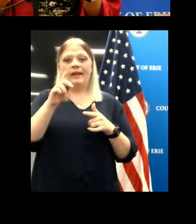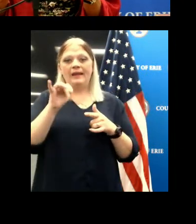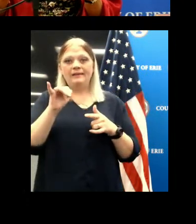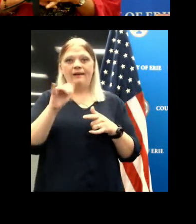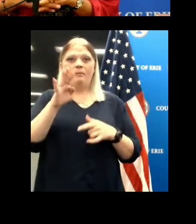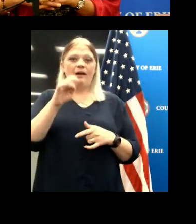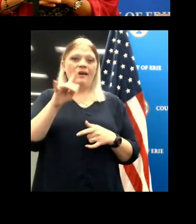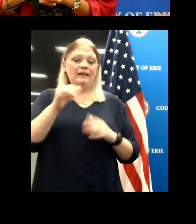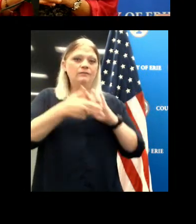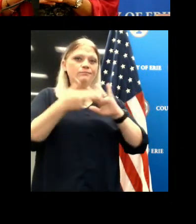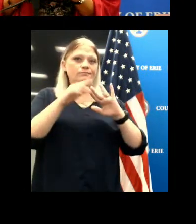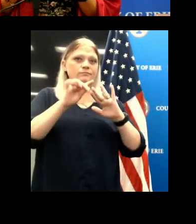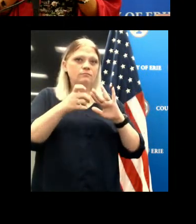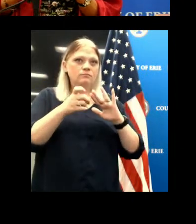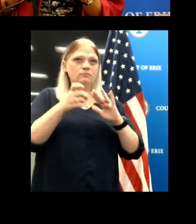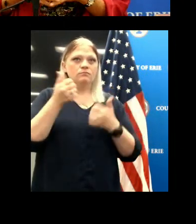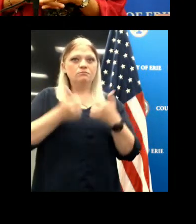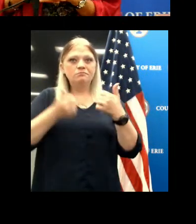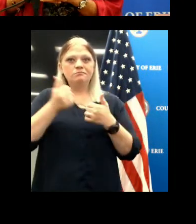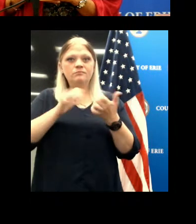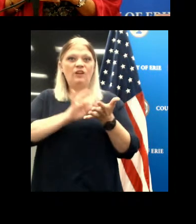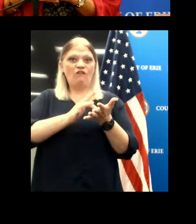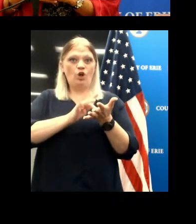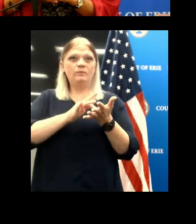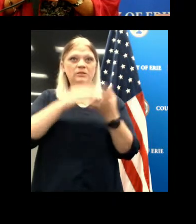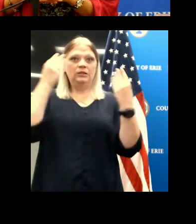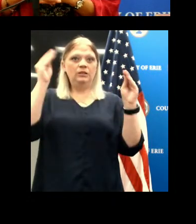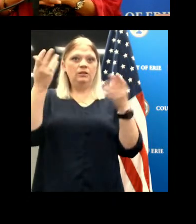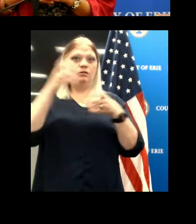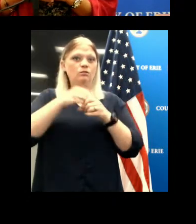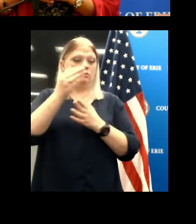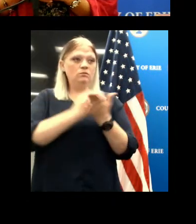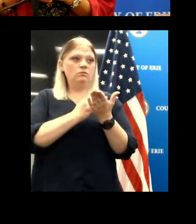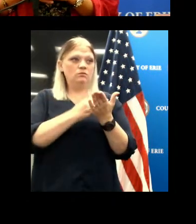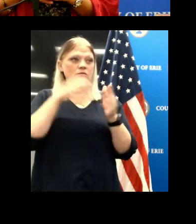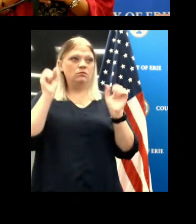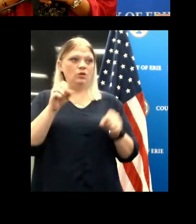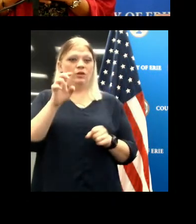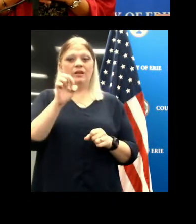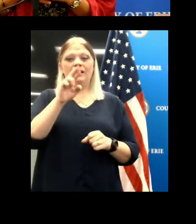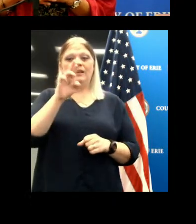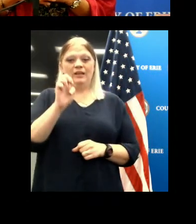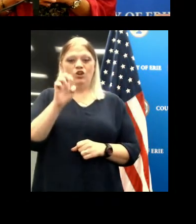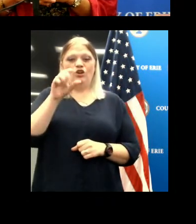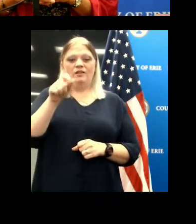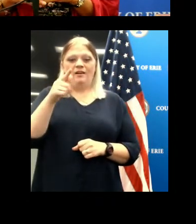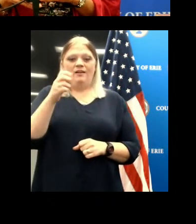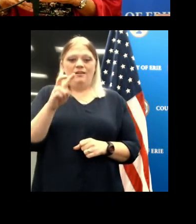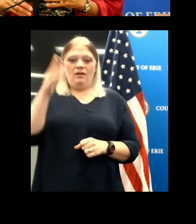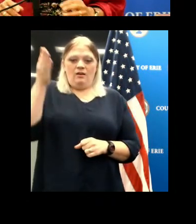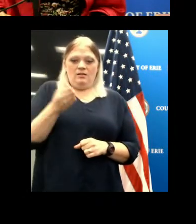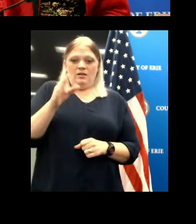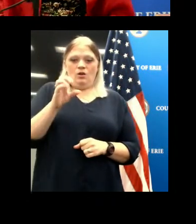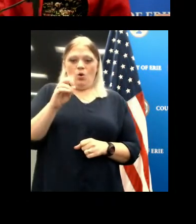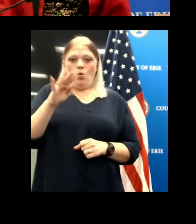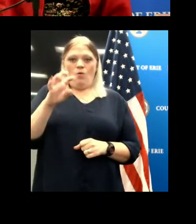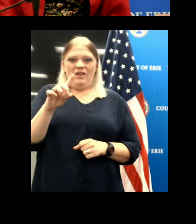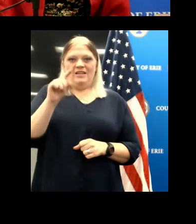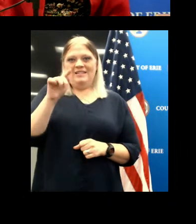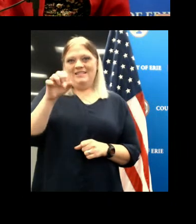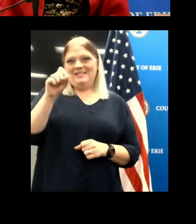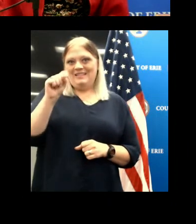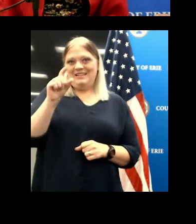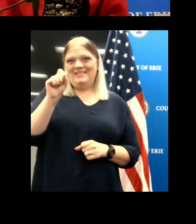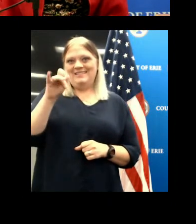or diagnostic testing. Pharmacies are included on this list, so you can go to erie.gov/COVID test sites to get